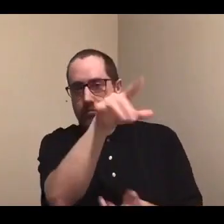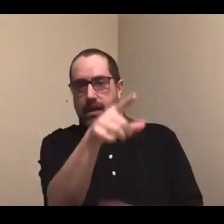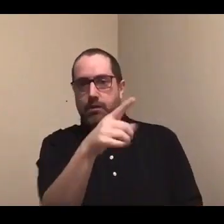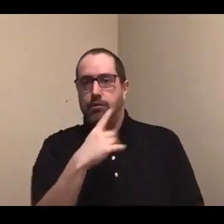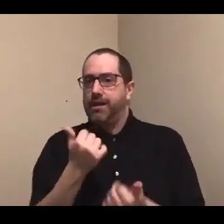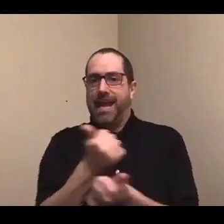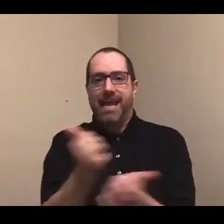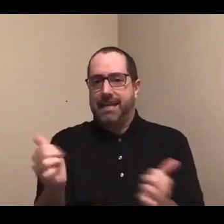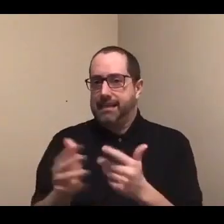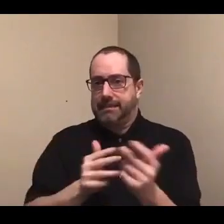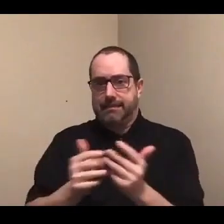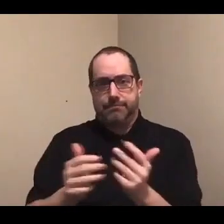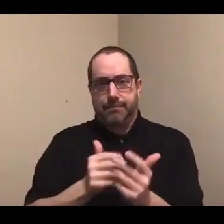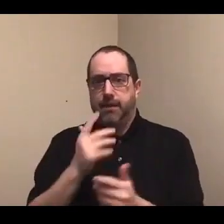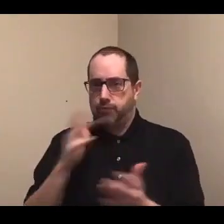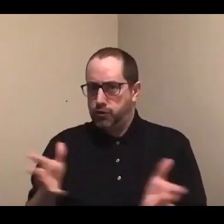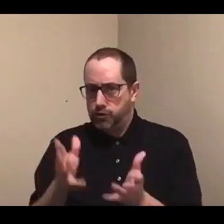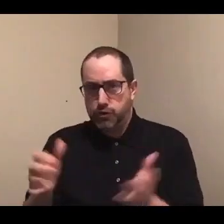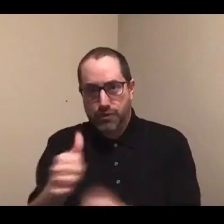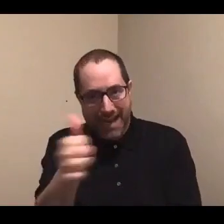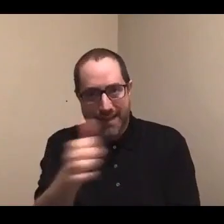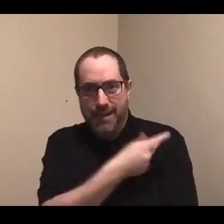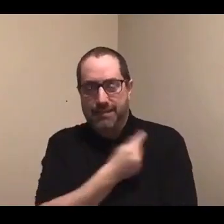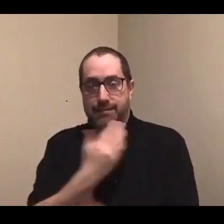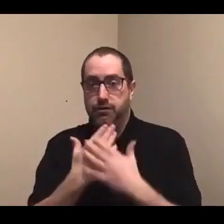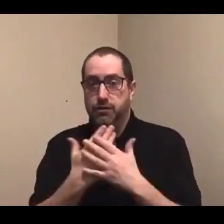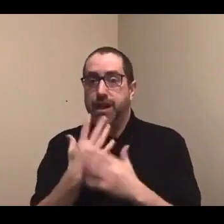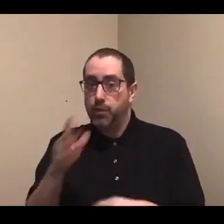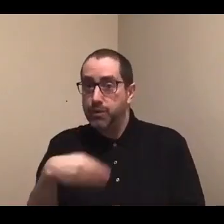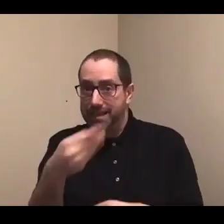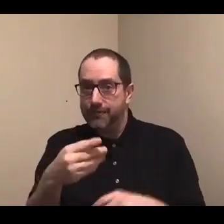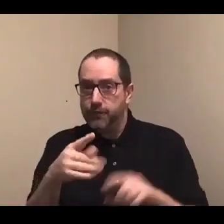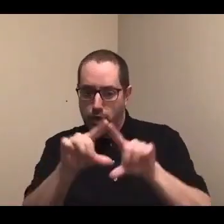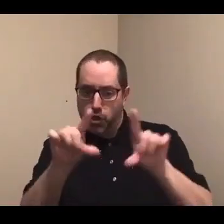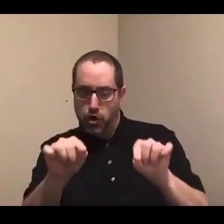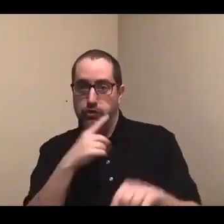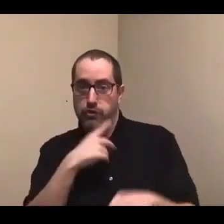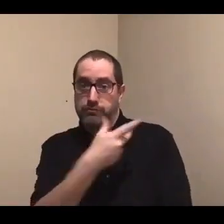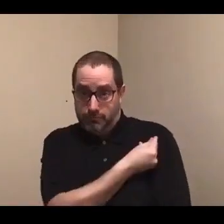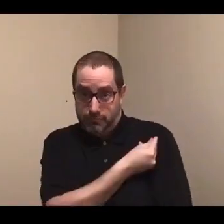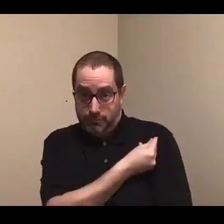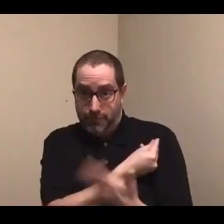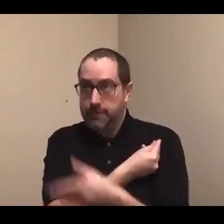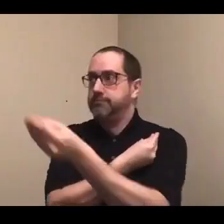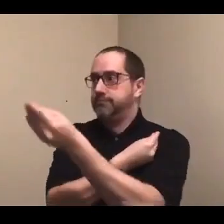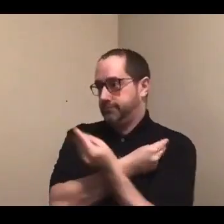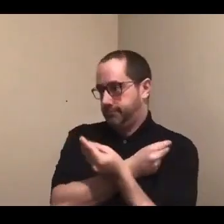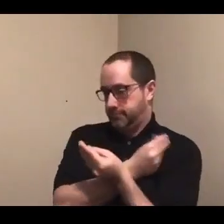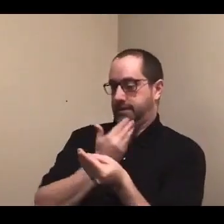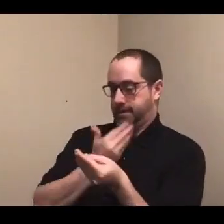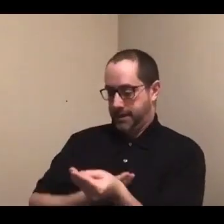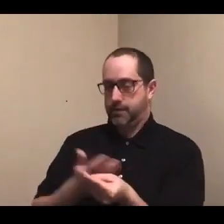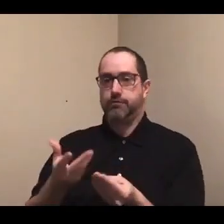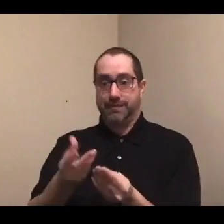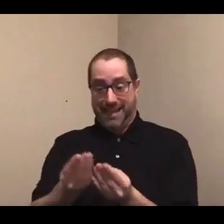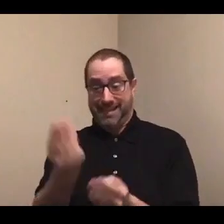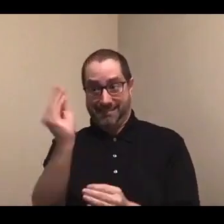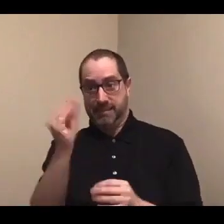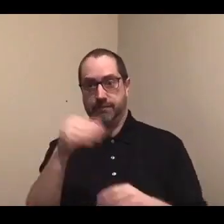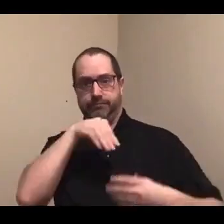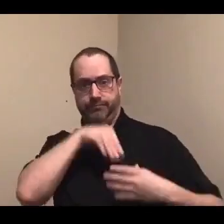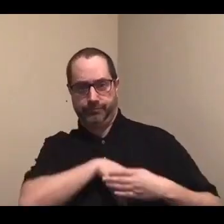that will tell you what vaccine has been administered to you. We also keep track of that on our system internally. So we